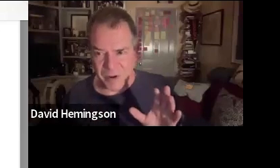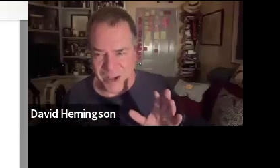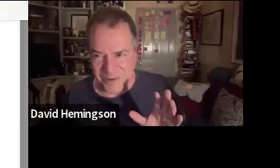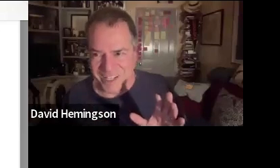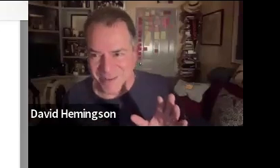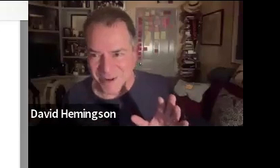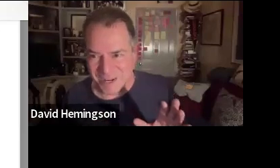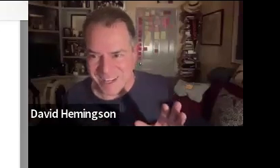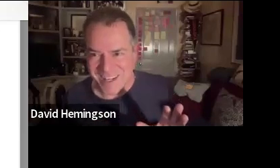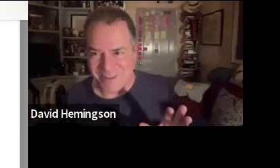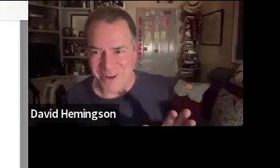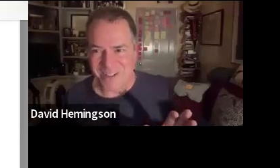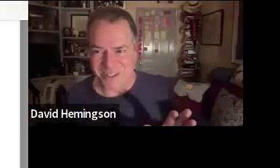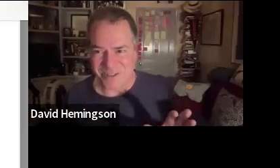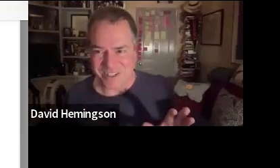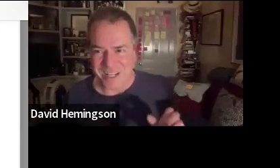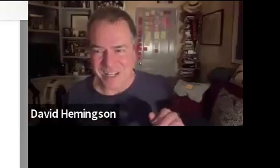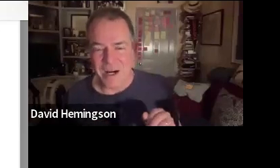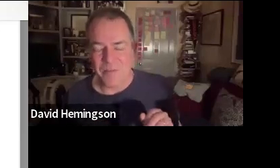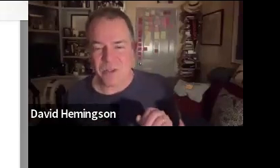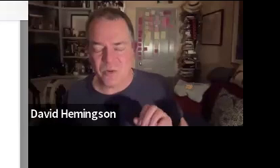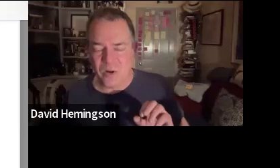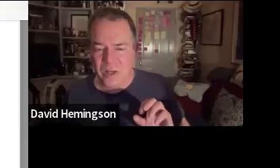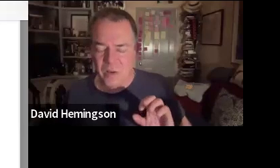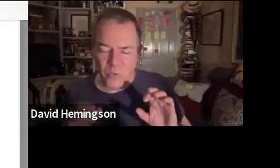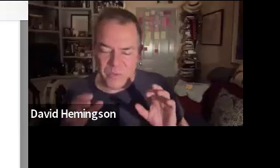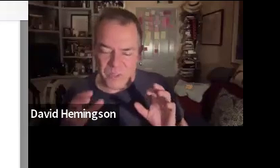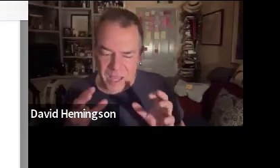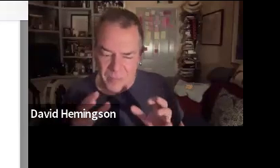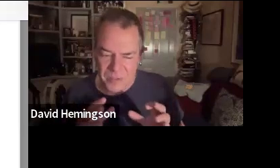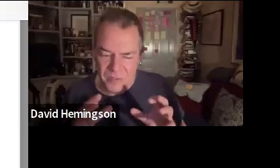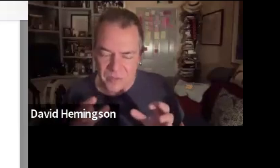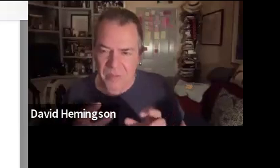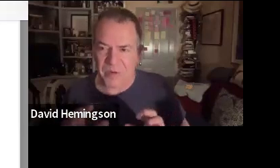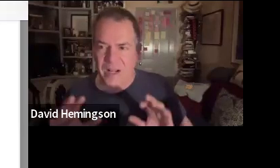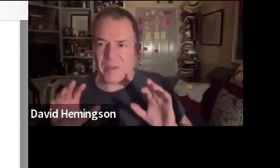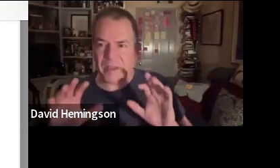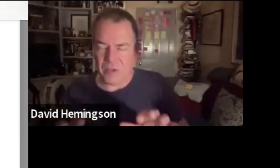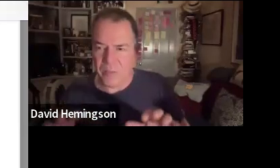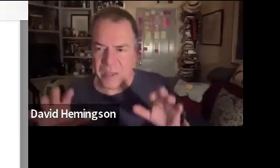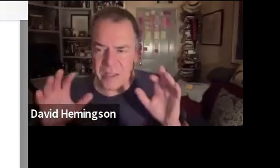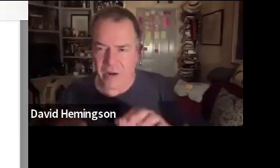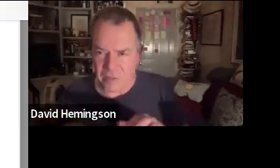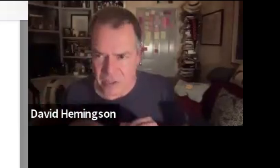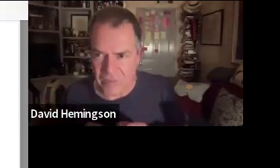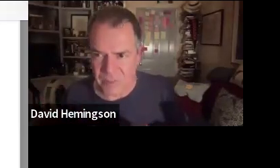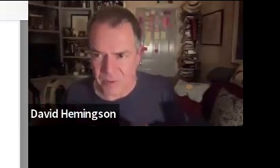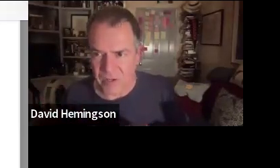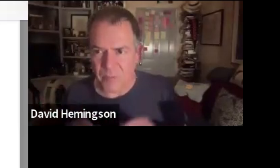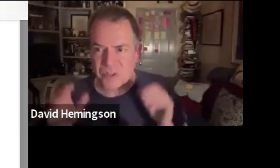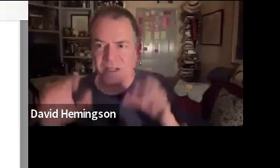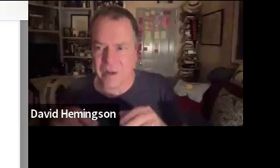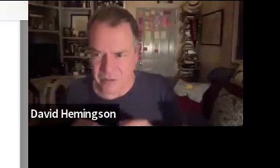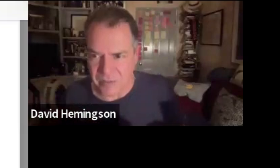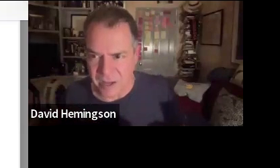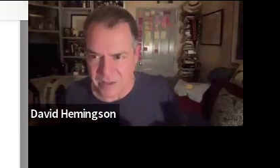lie about my current situation. So we've established a degree of comfort, and I'm making the characters uncomfortable.